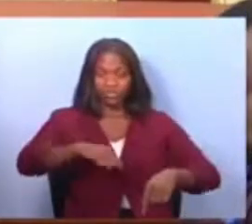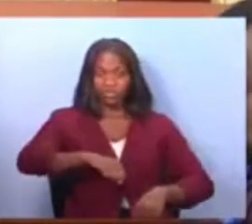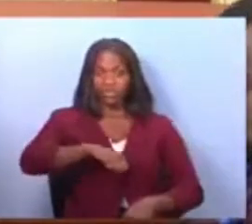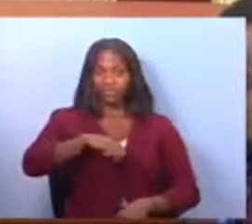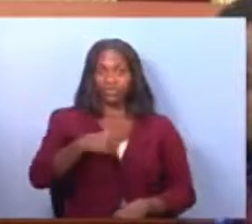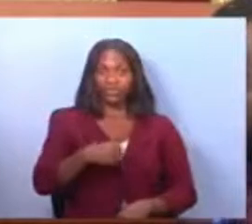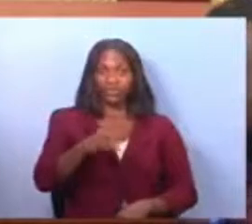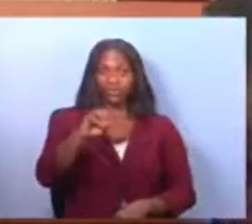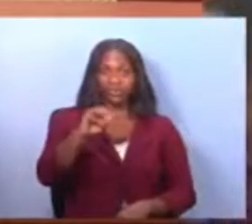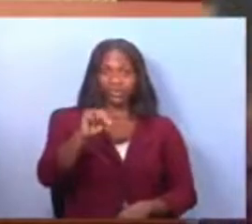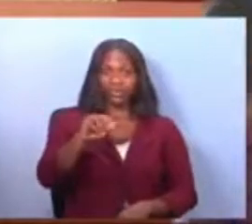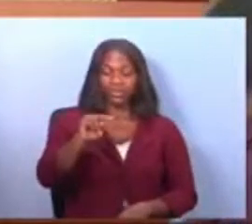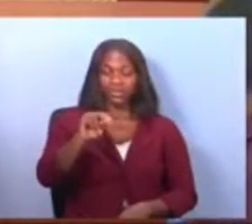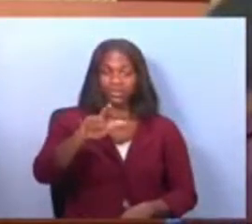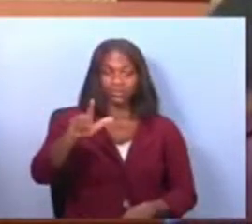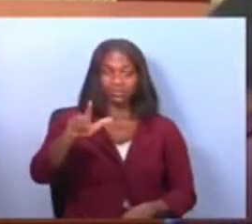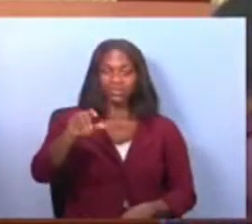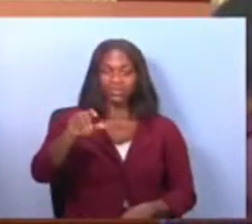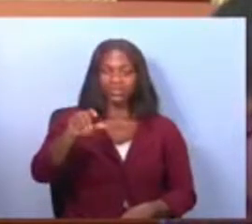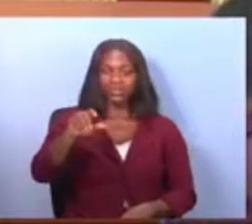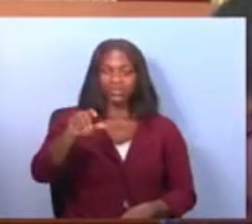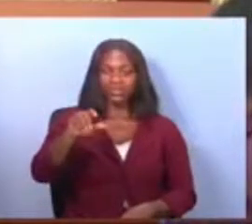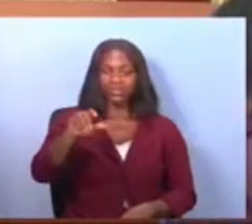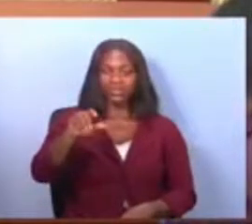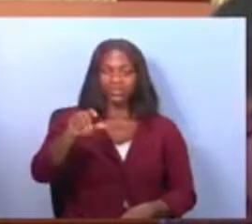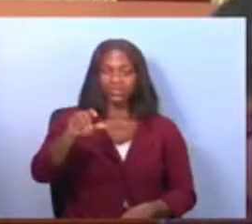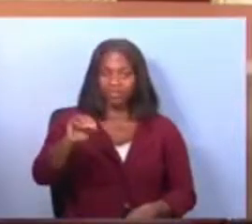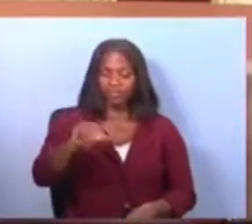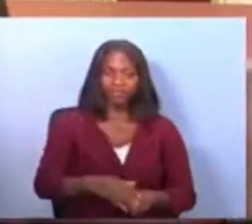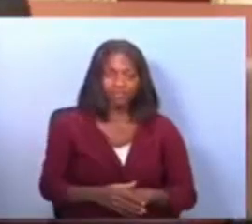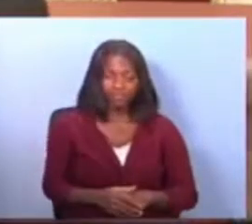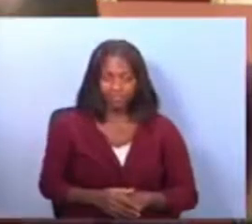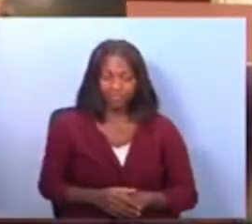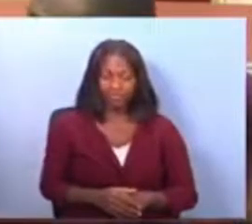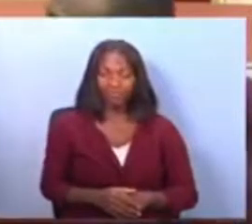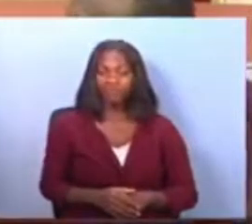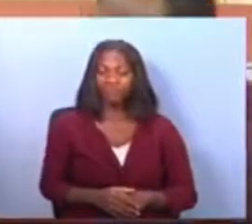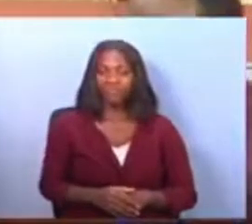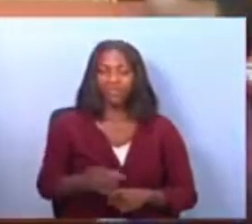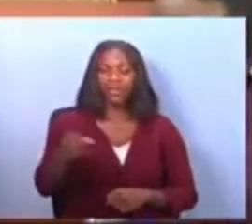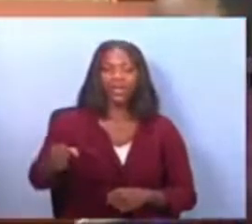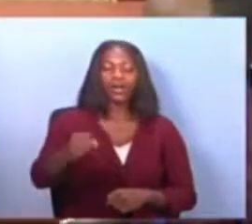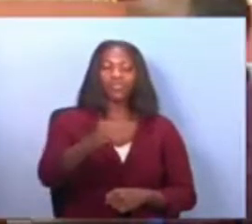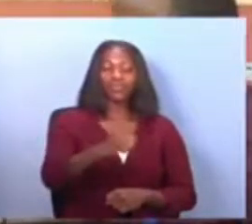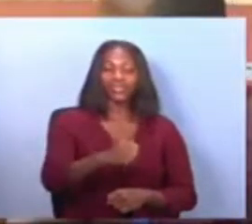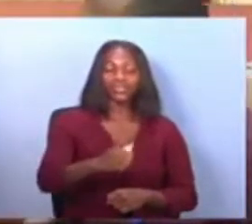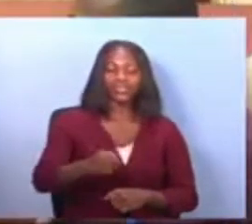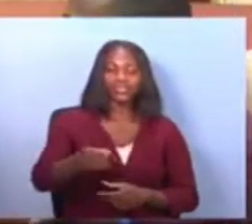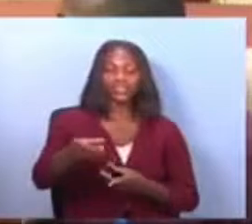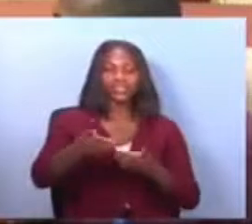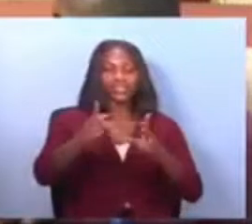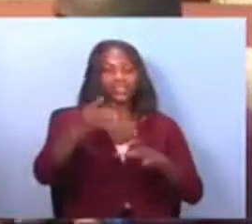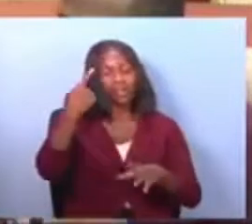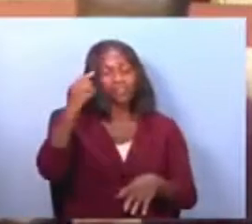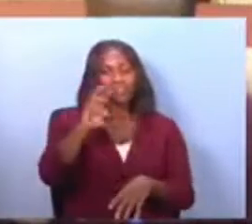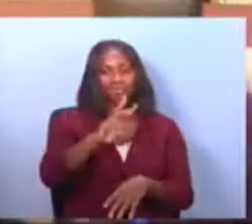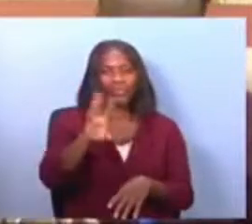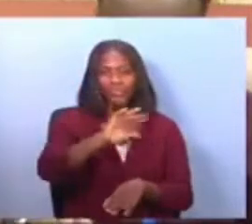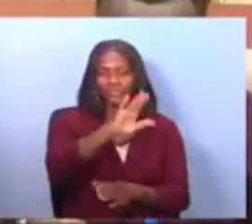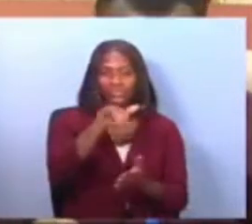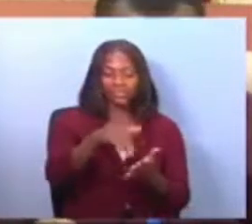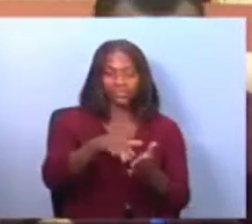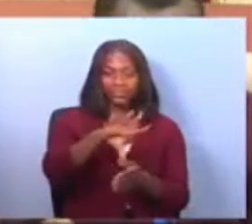Emmanuel Marfo has been appointed by the Climate Parliament as its new director for West and Central Africa